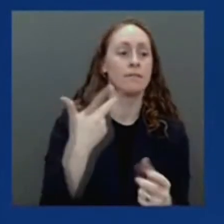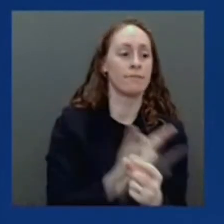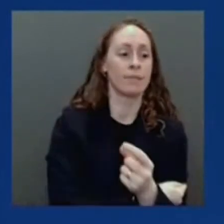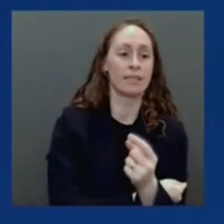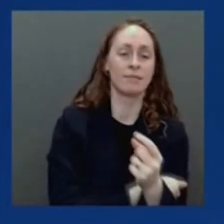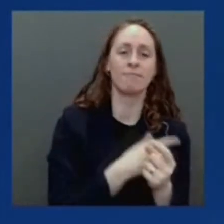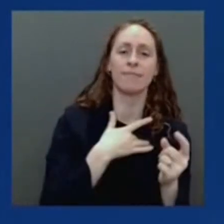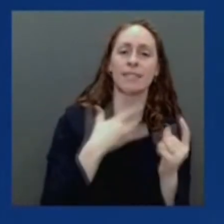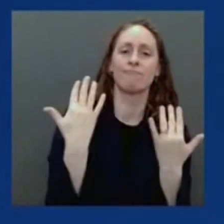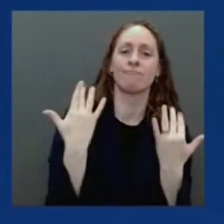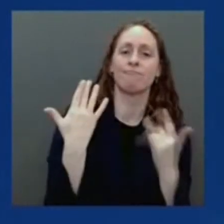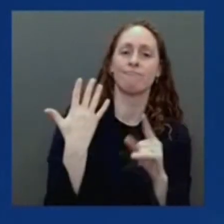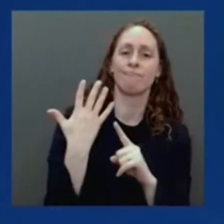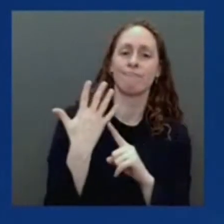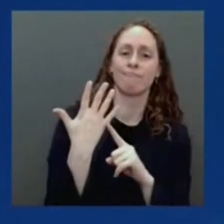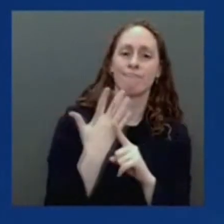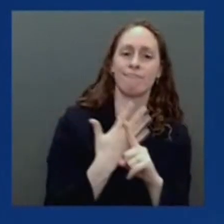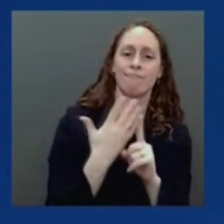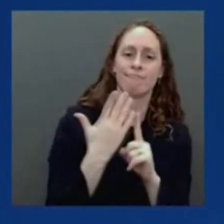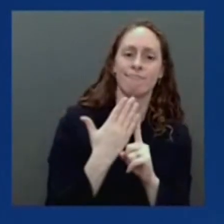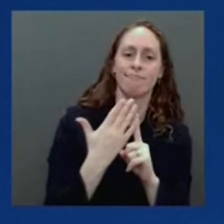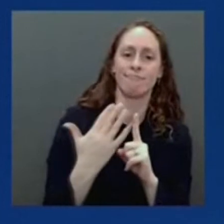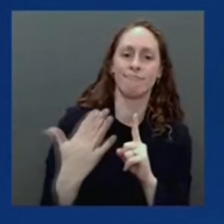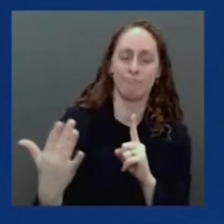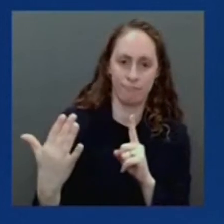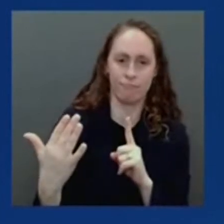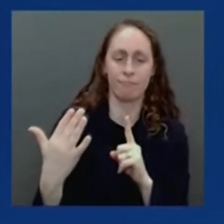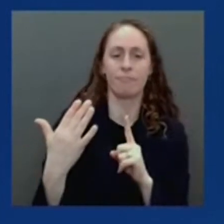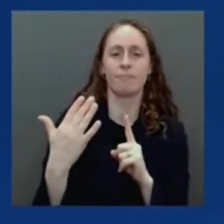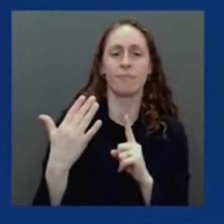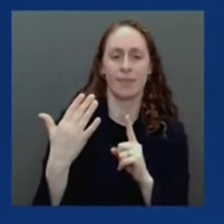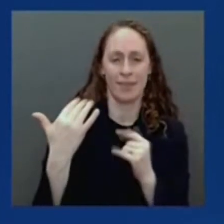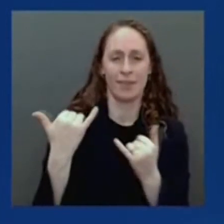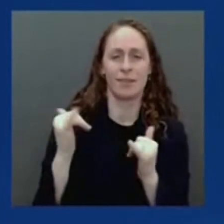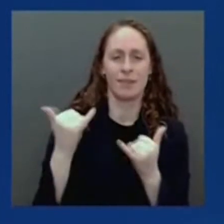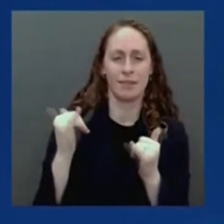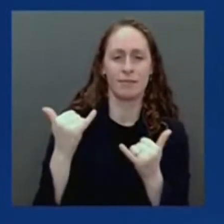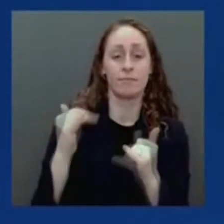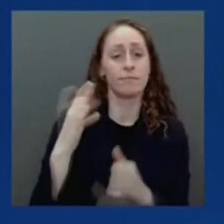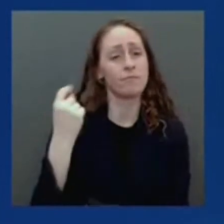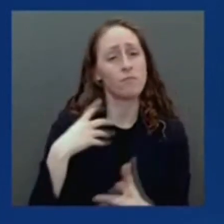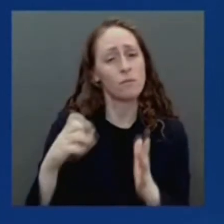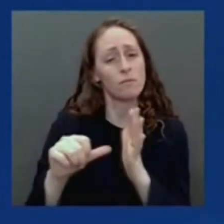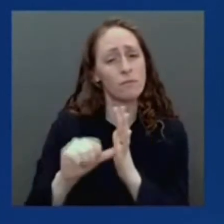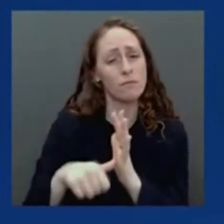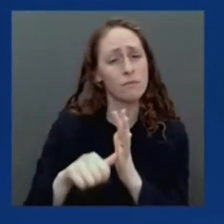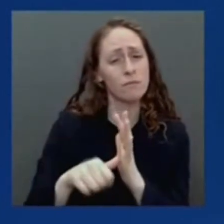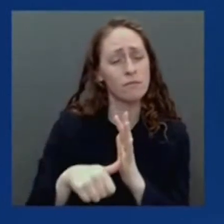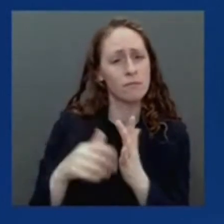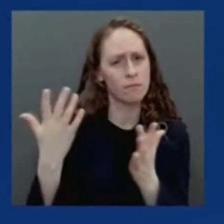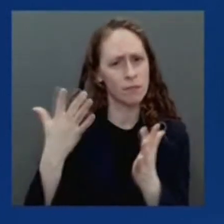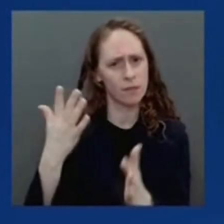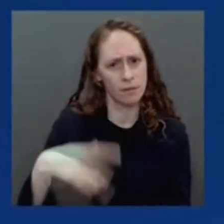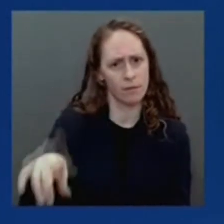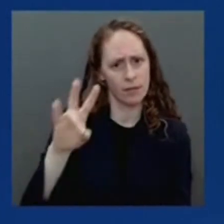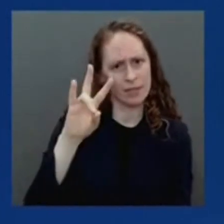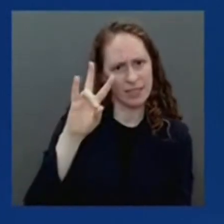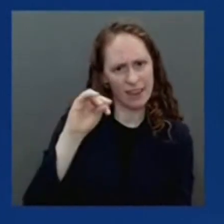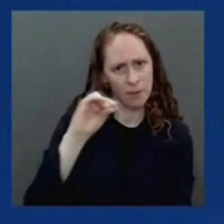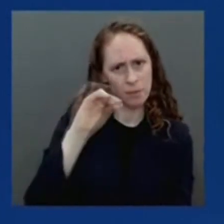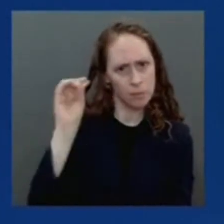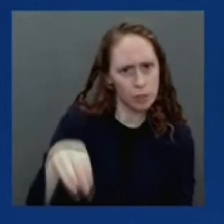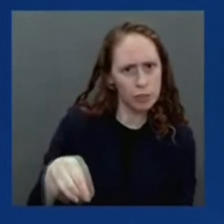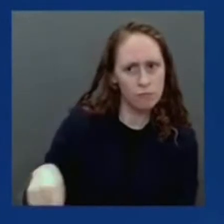70% of seniors, those over 65, have gotten a booster. As you know, boosters are